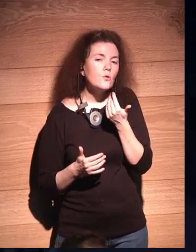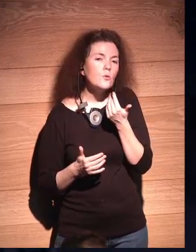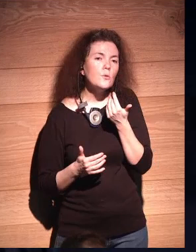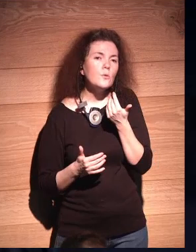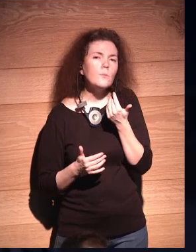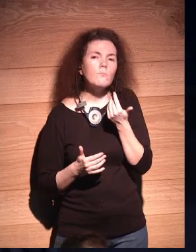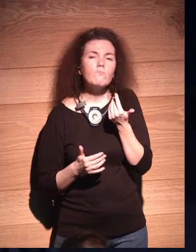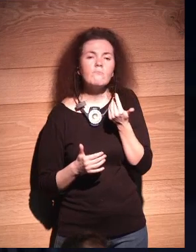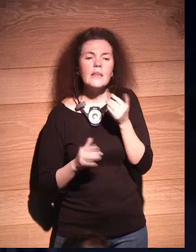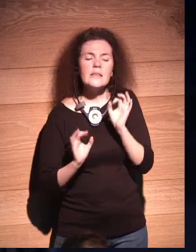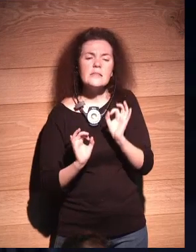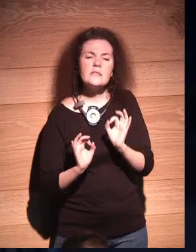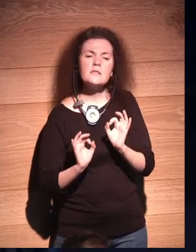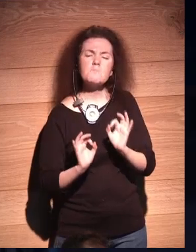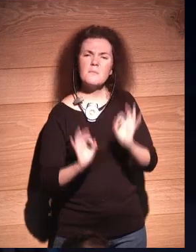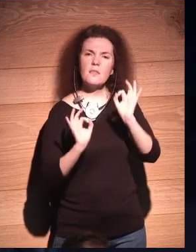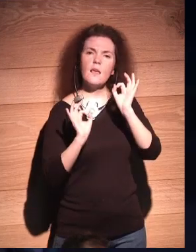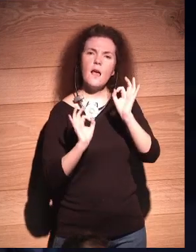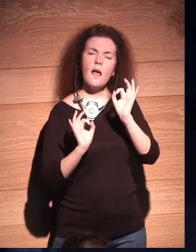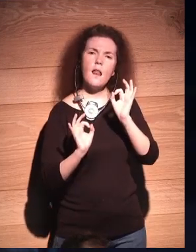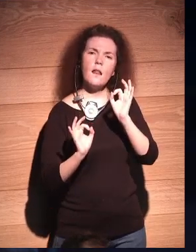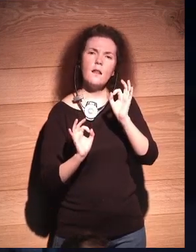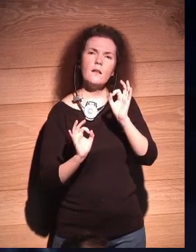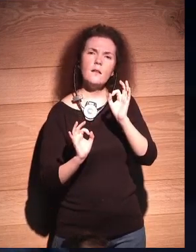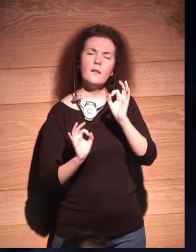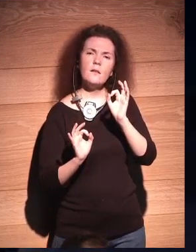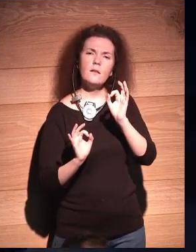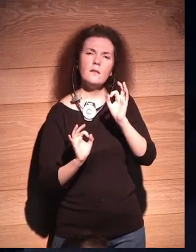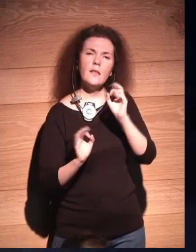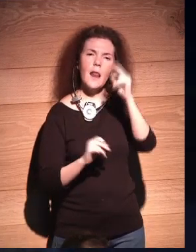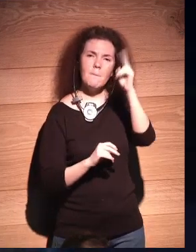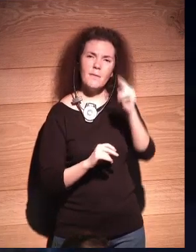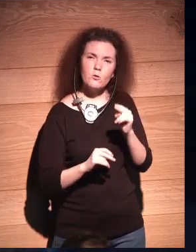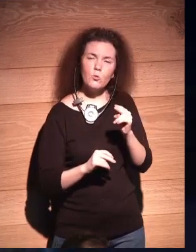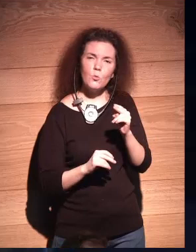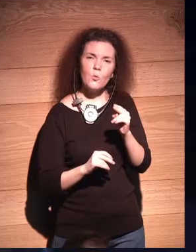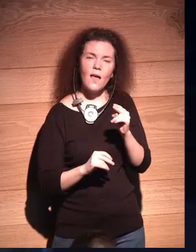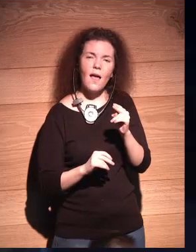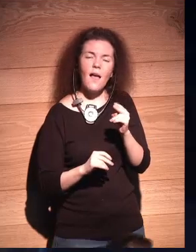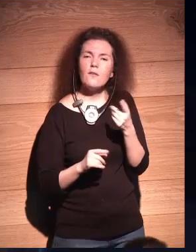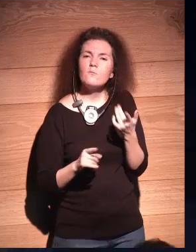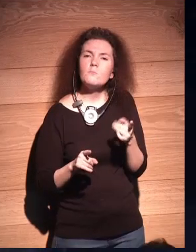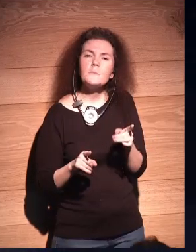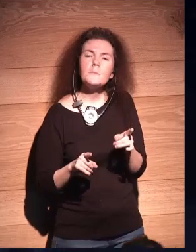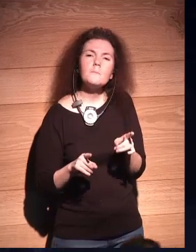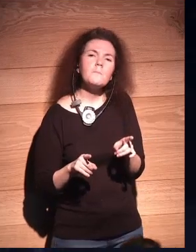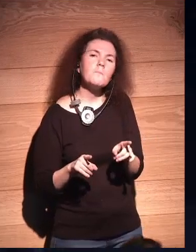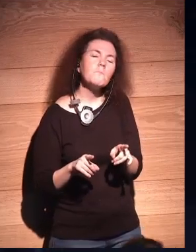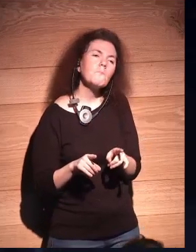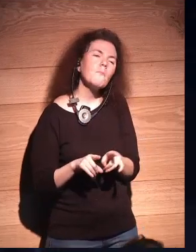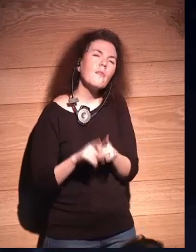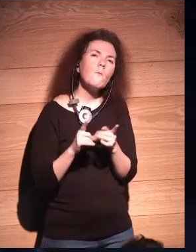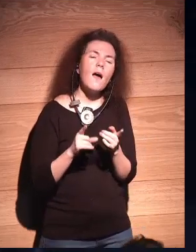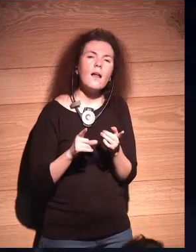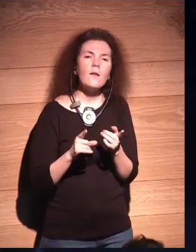I mean, especially with things like painting. I mean, I don't really care that something has this meaning